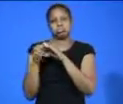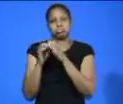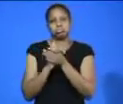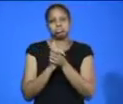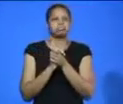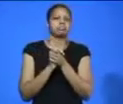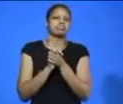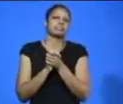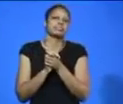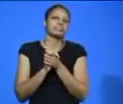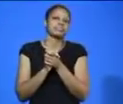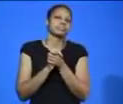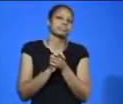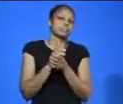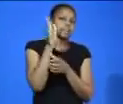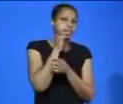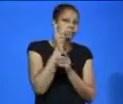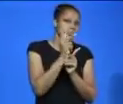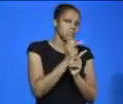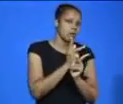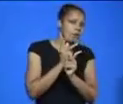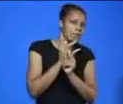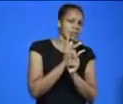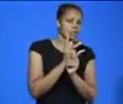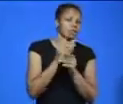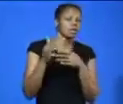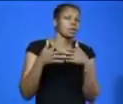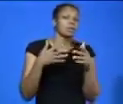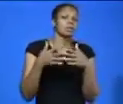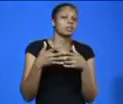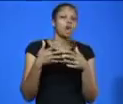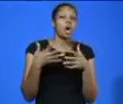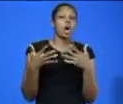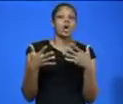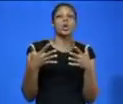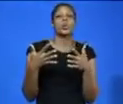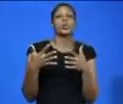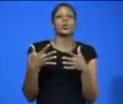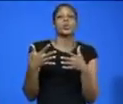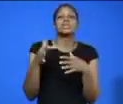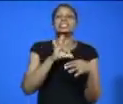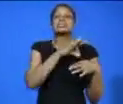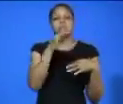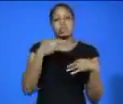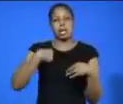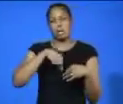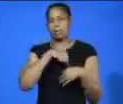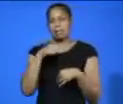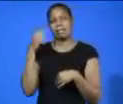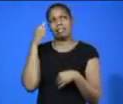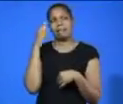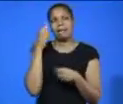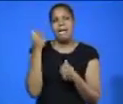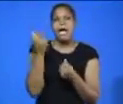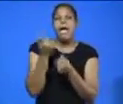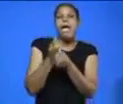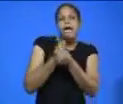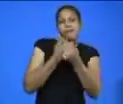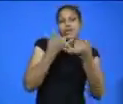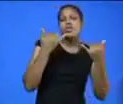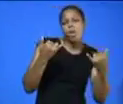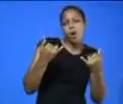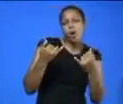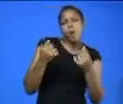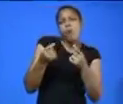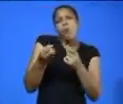Listen to me carefully. No matter how spiritually minded we are, every now and then we